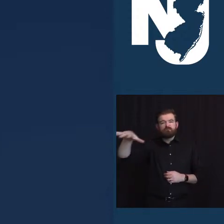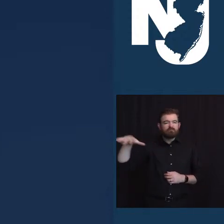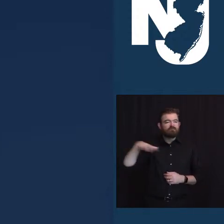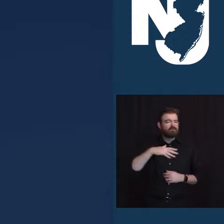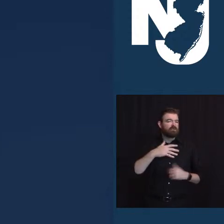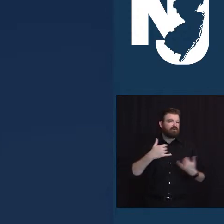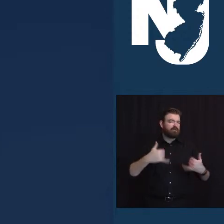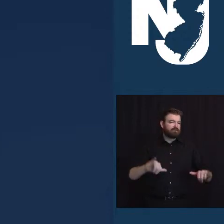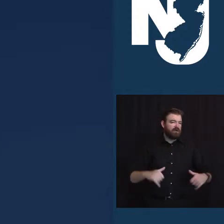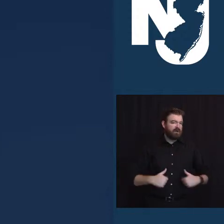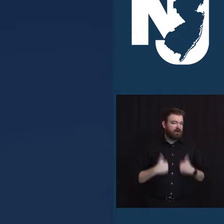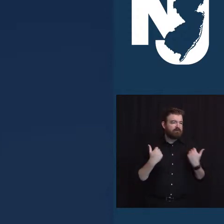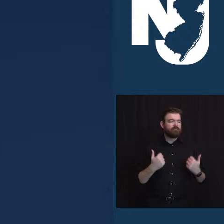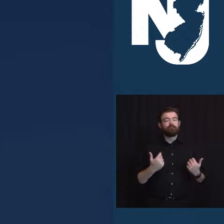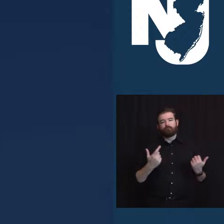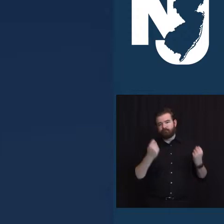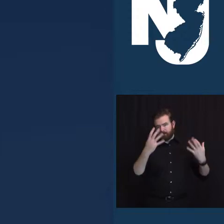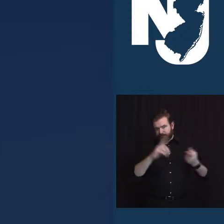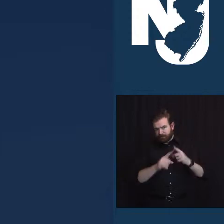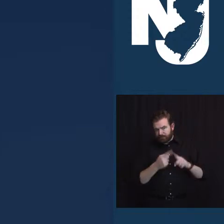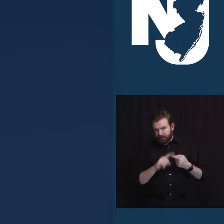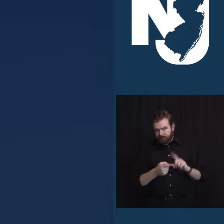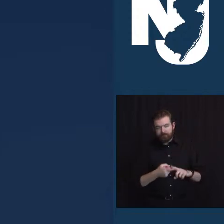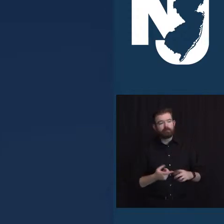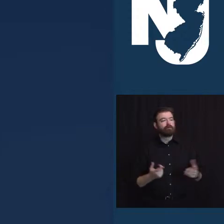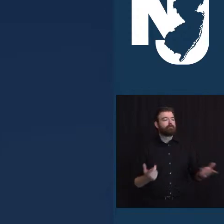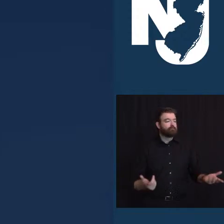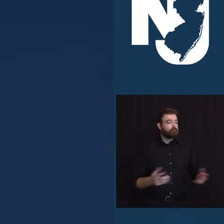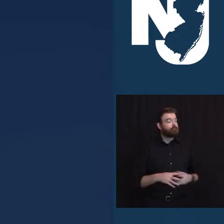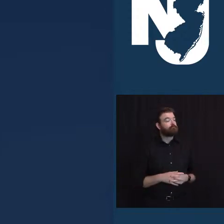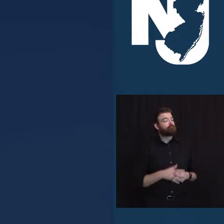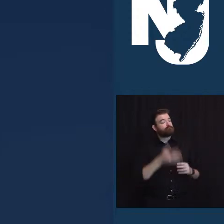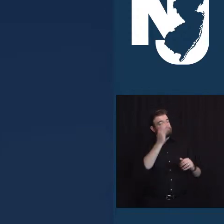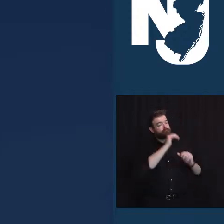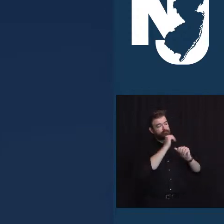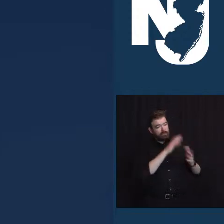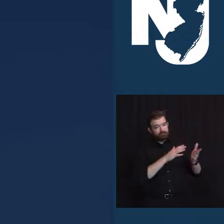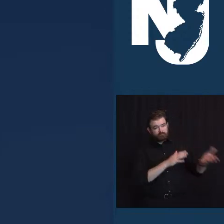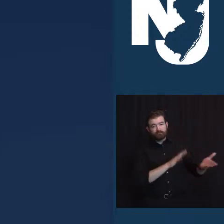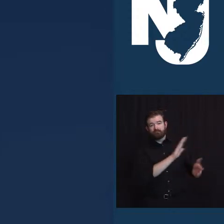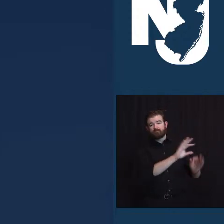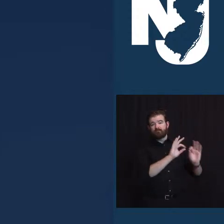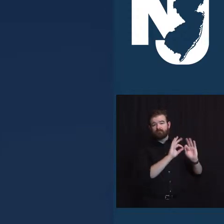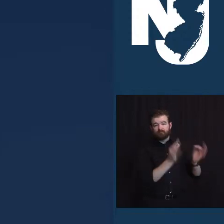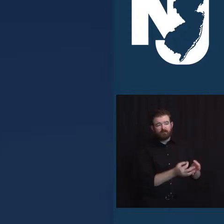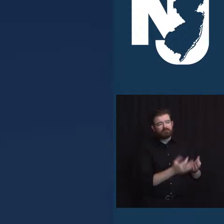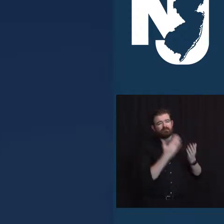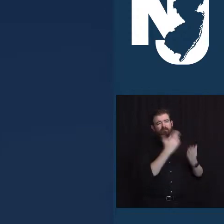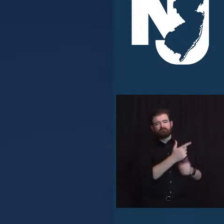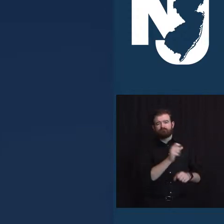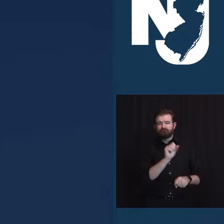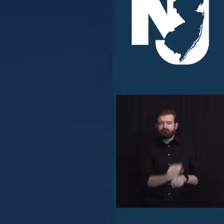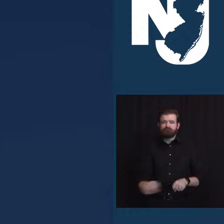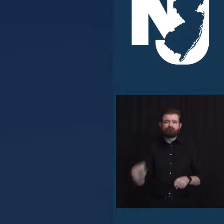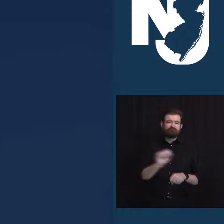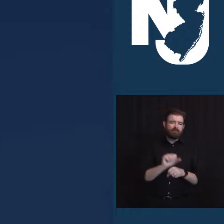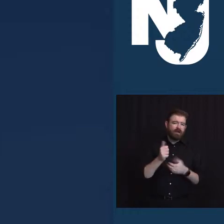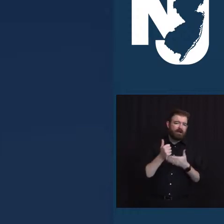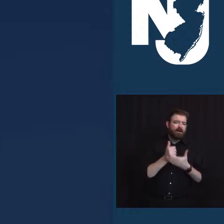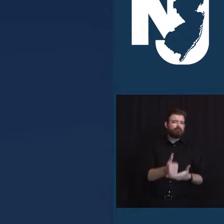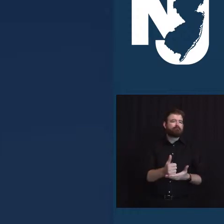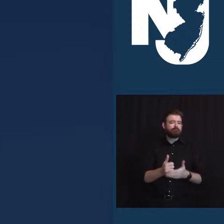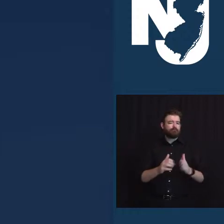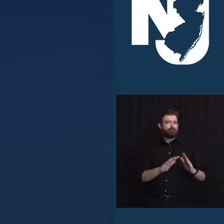countless friends. May God bless Stephen and his family. We thank him for his years working to make the communities in which he